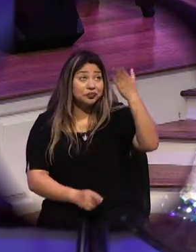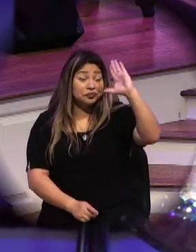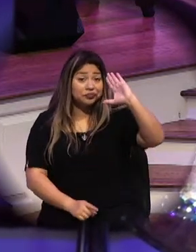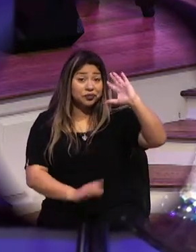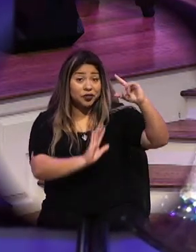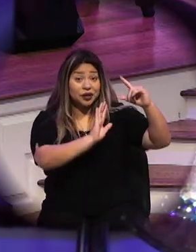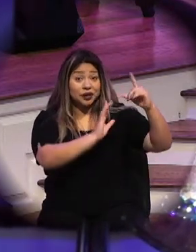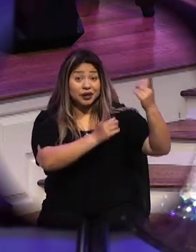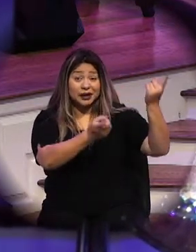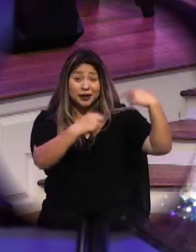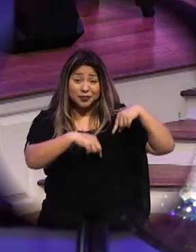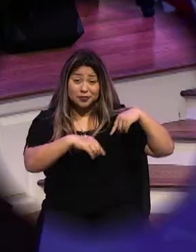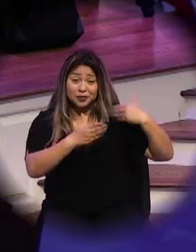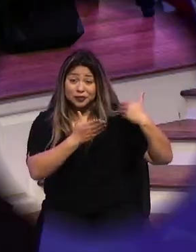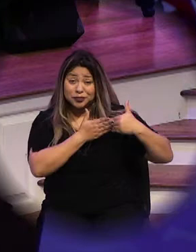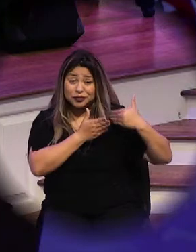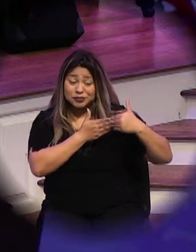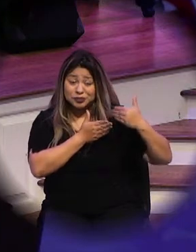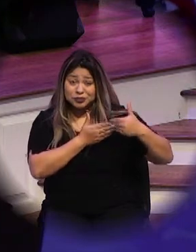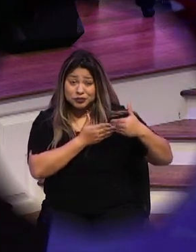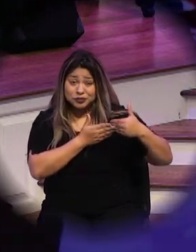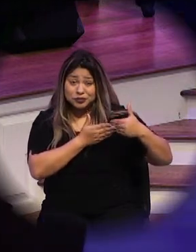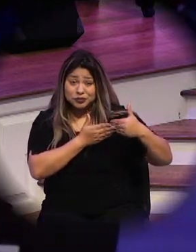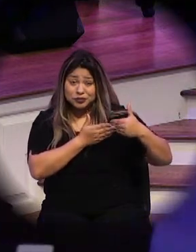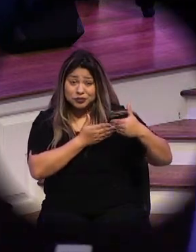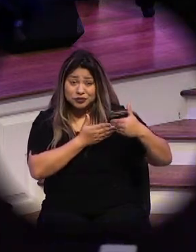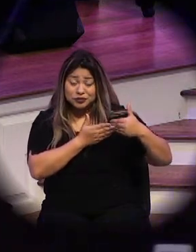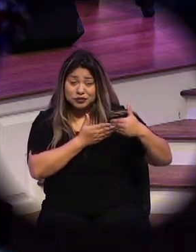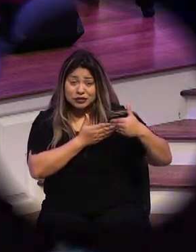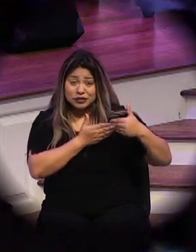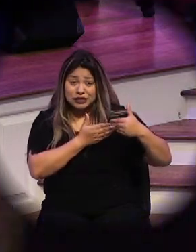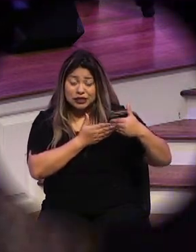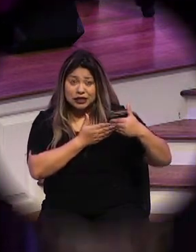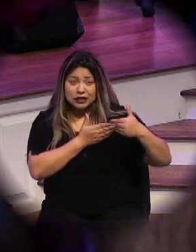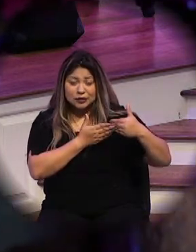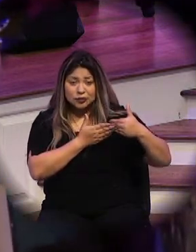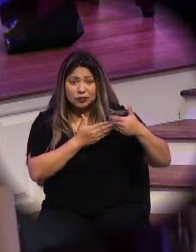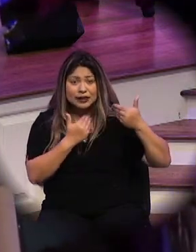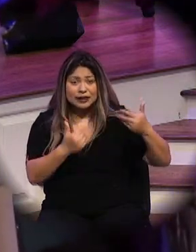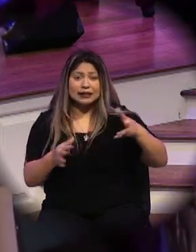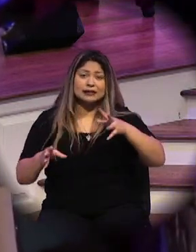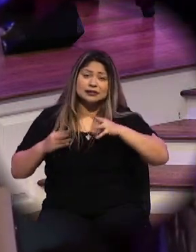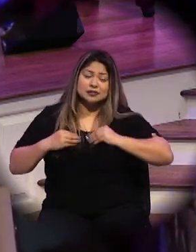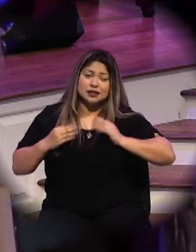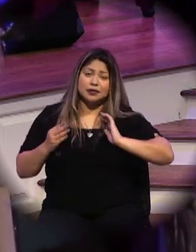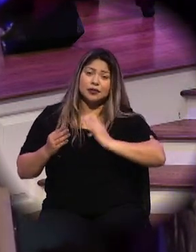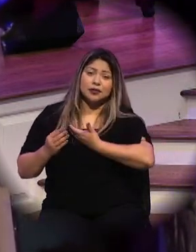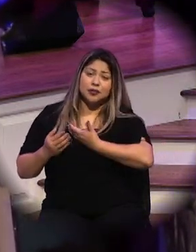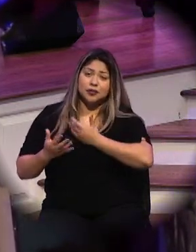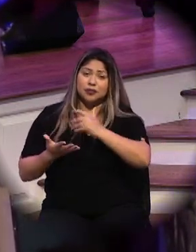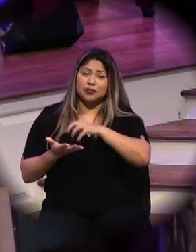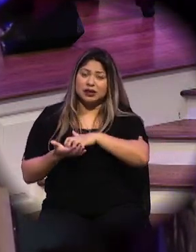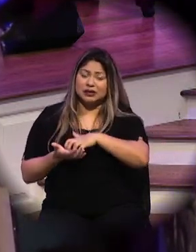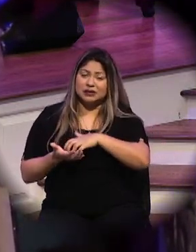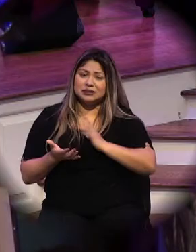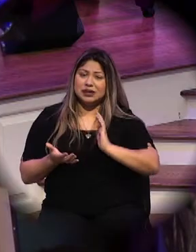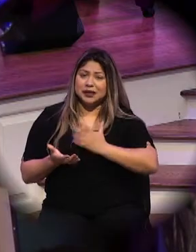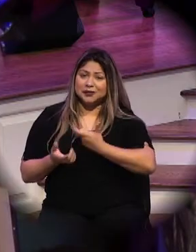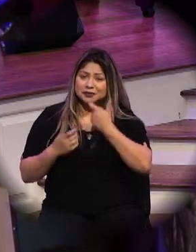He actually took on our frailty, and in a mysterious way, took on our